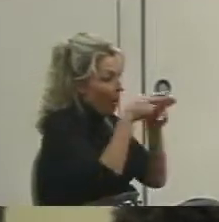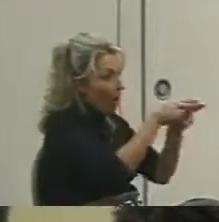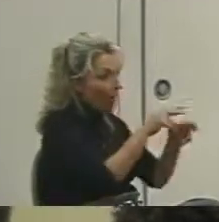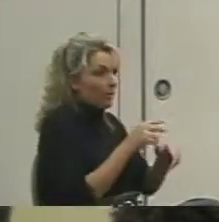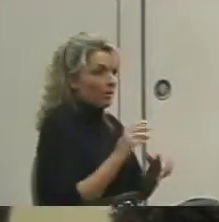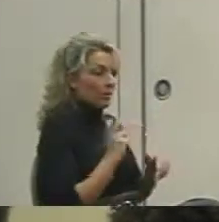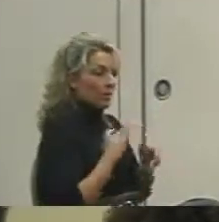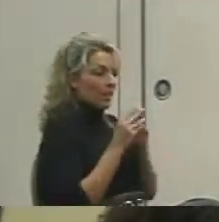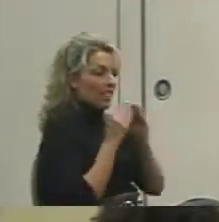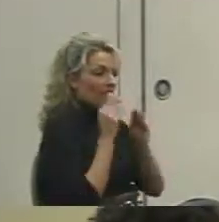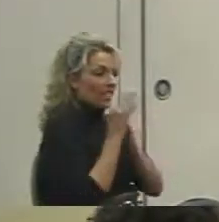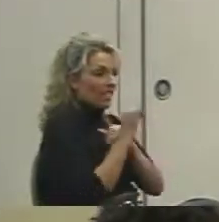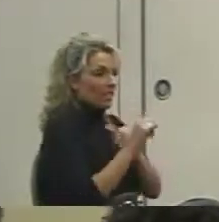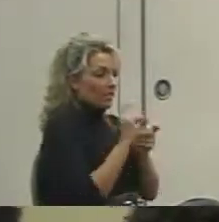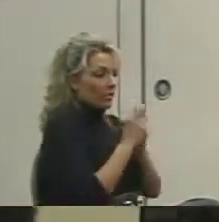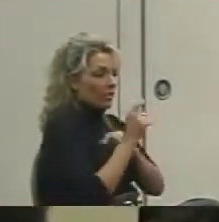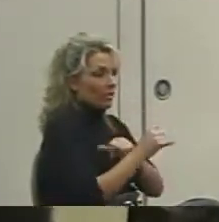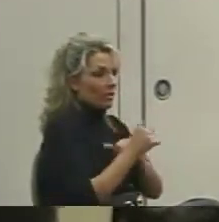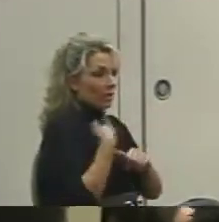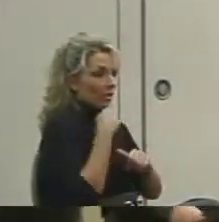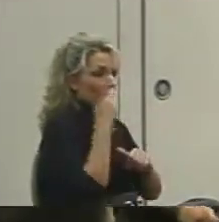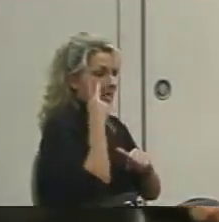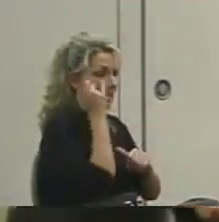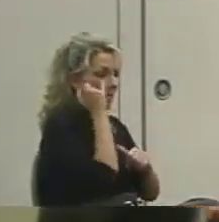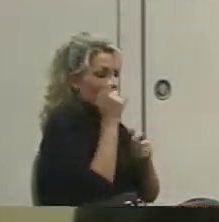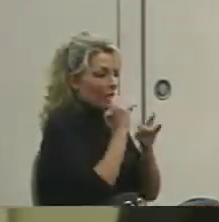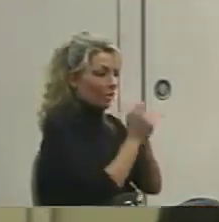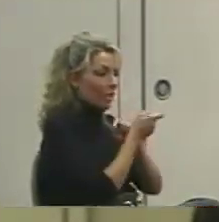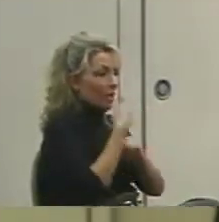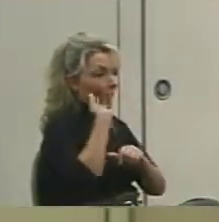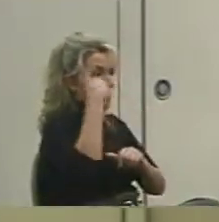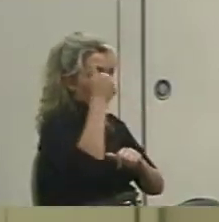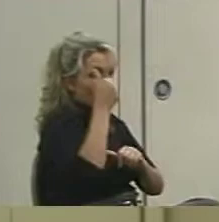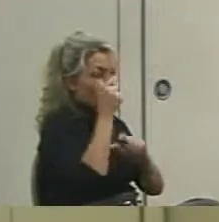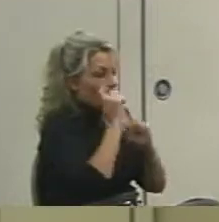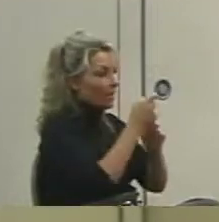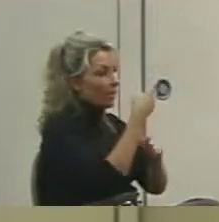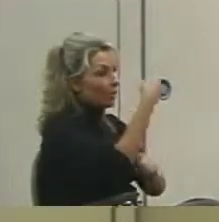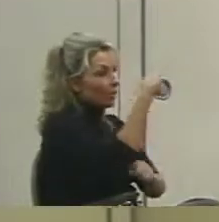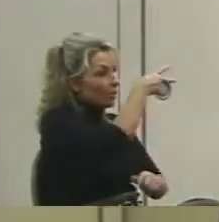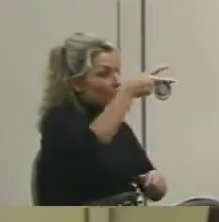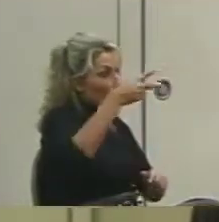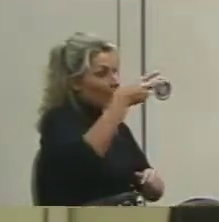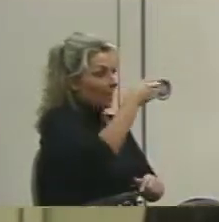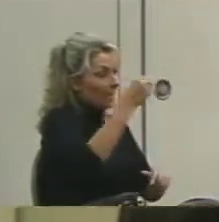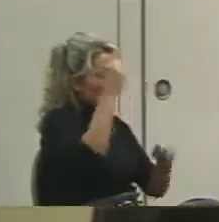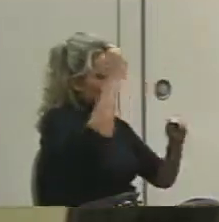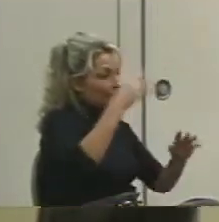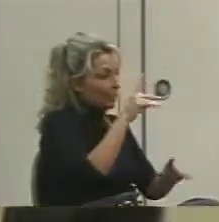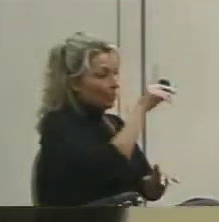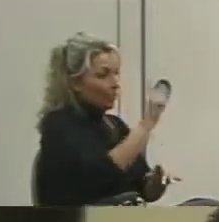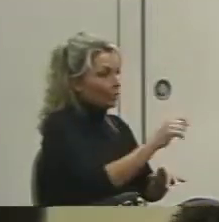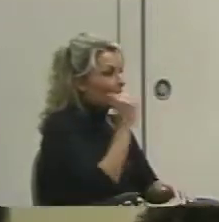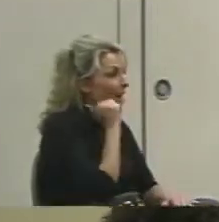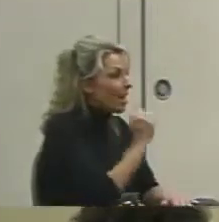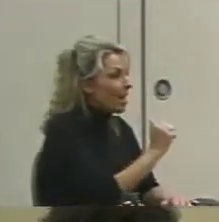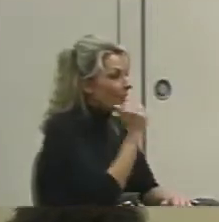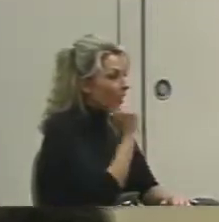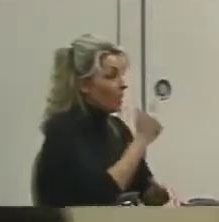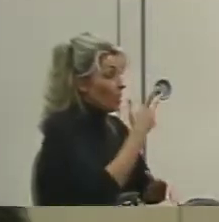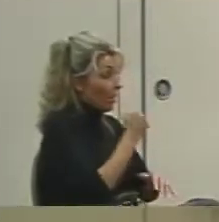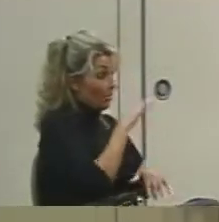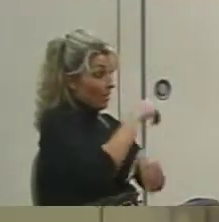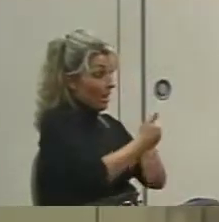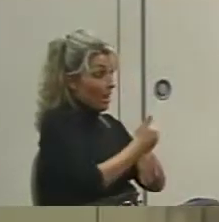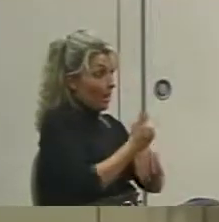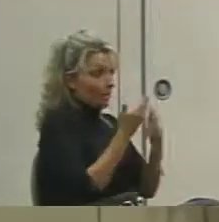fix these. I'm going to see if we can do them better. Given 2 lines and a teacher question each day, so now what I've set up is, here's what